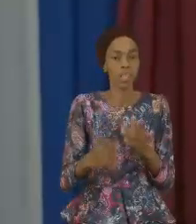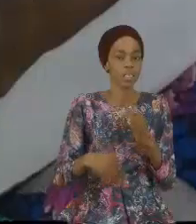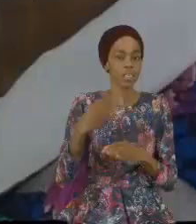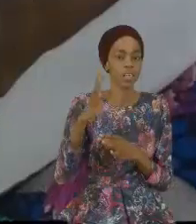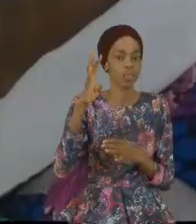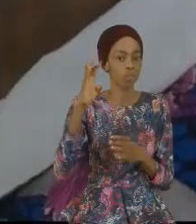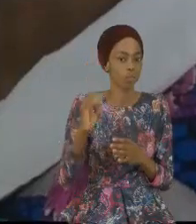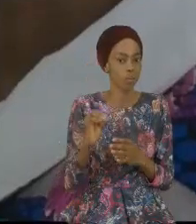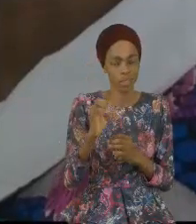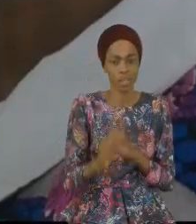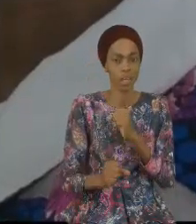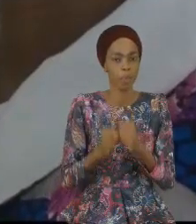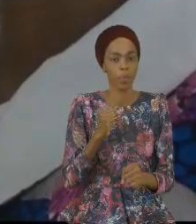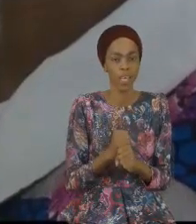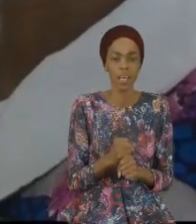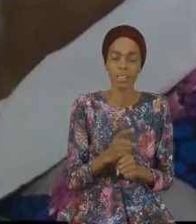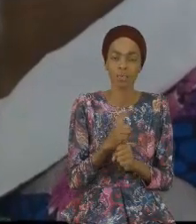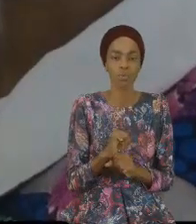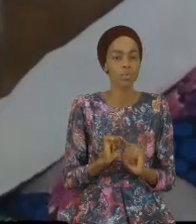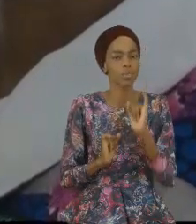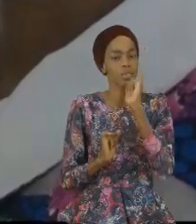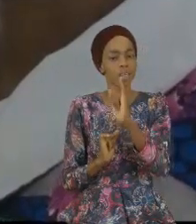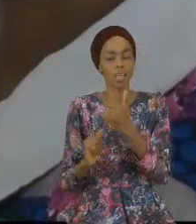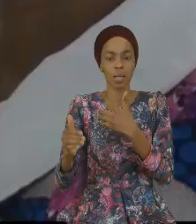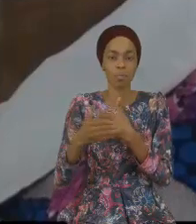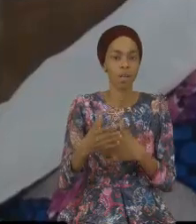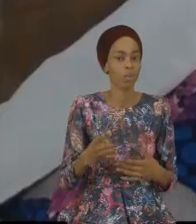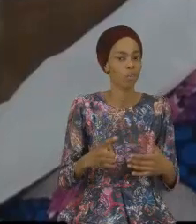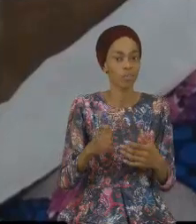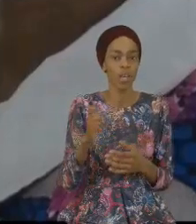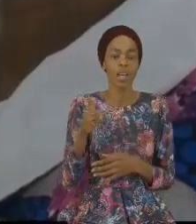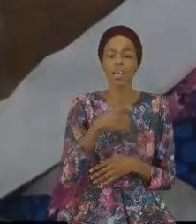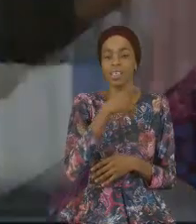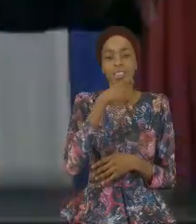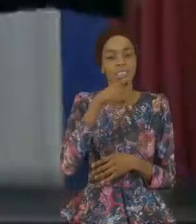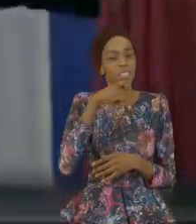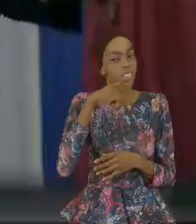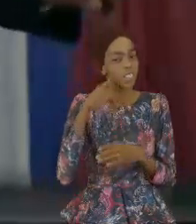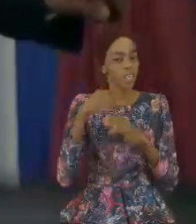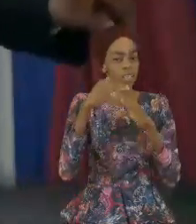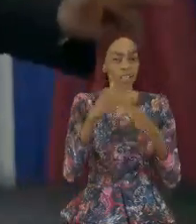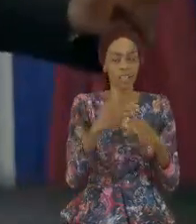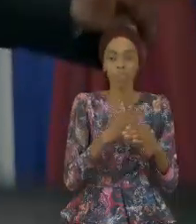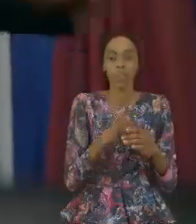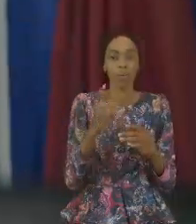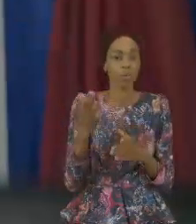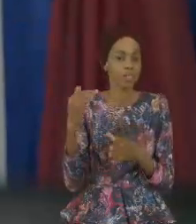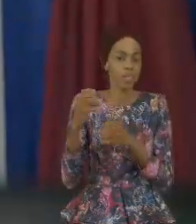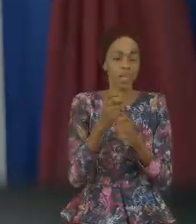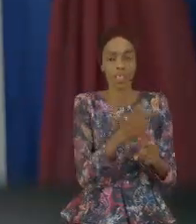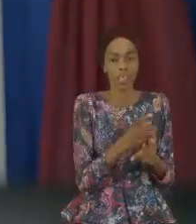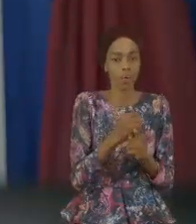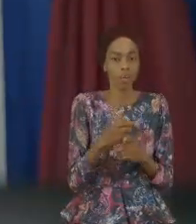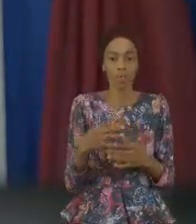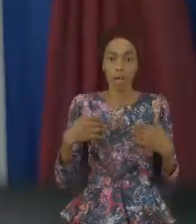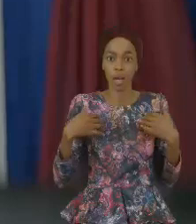back of the desert. He was taking care of animals, not taking care of people. And it was